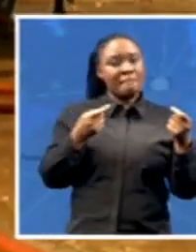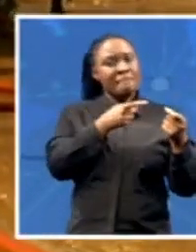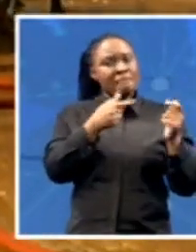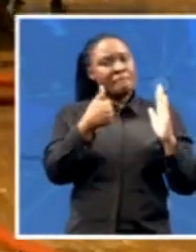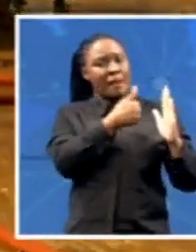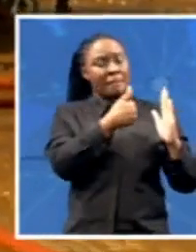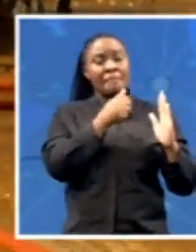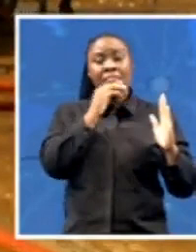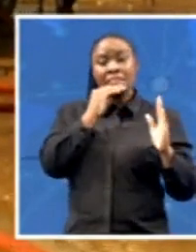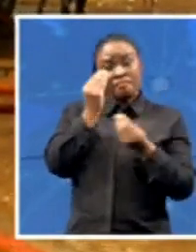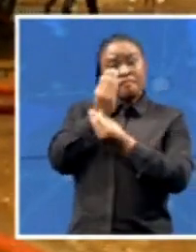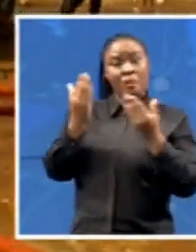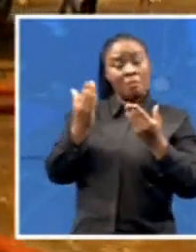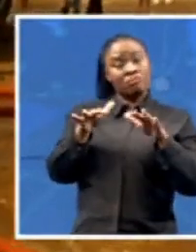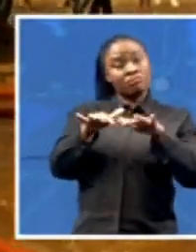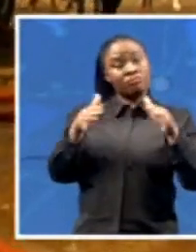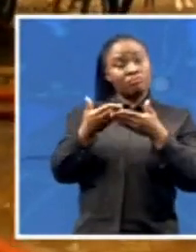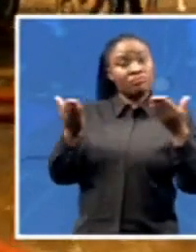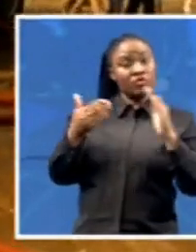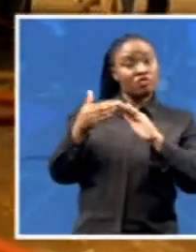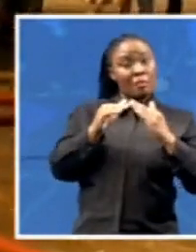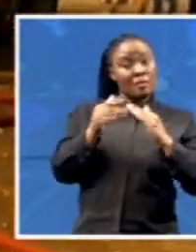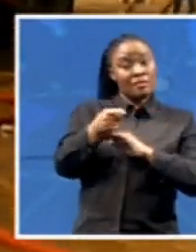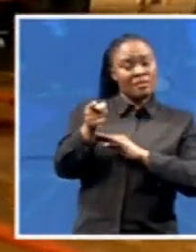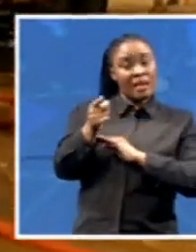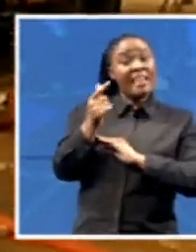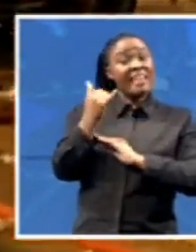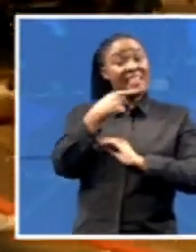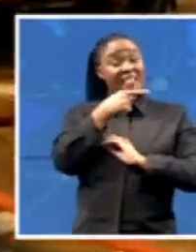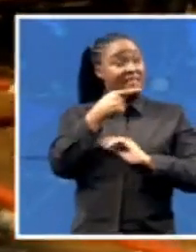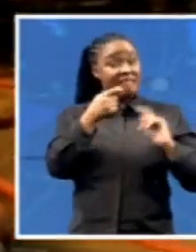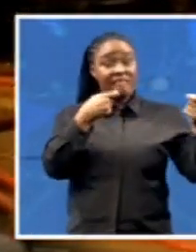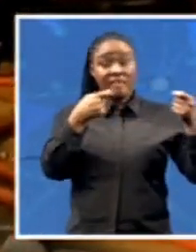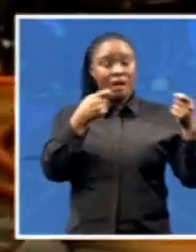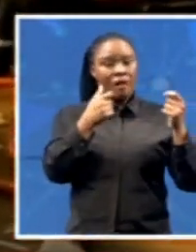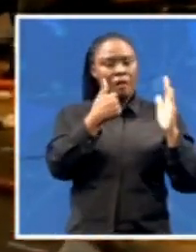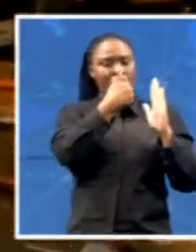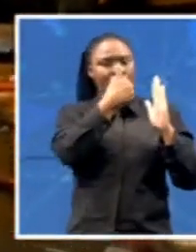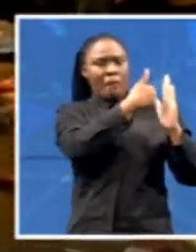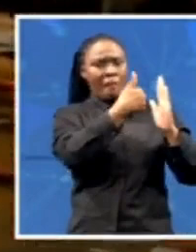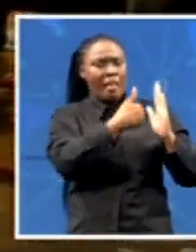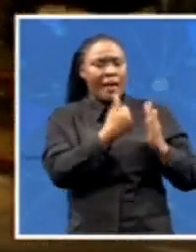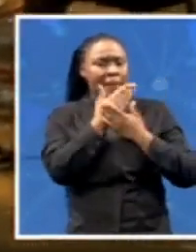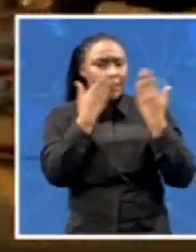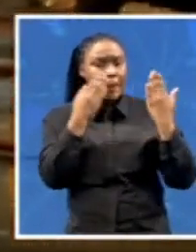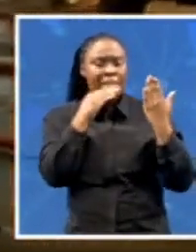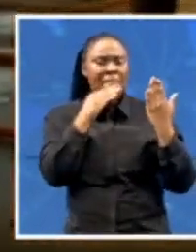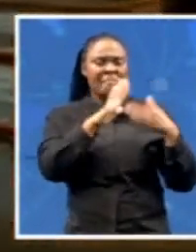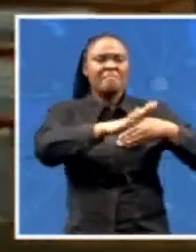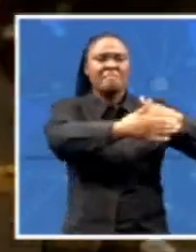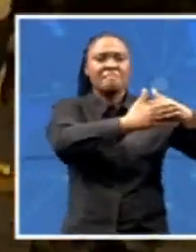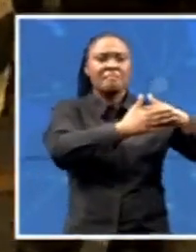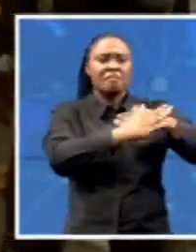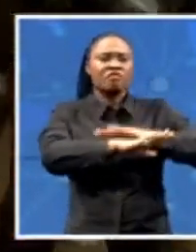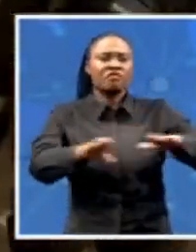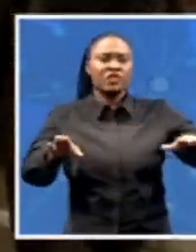going to close these shops if they are not compliant, and if people have to be chucked off, Mahikeng definitely will do that in compliance with the law of the country.